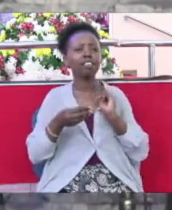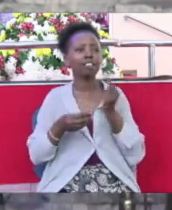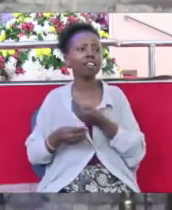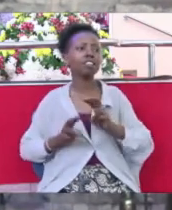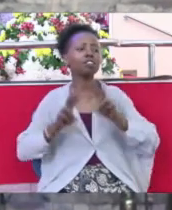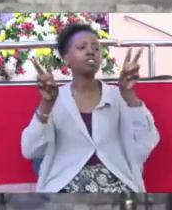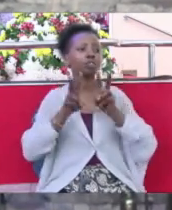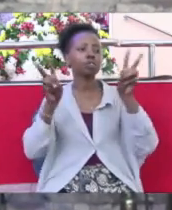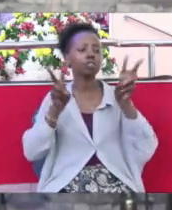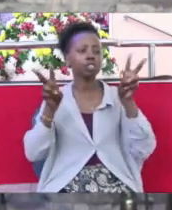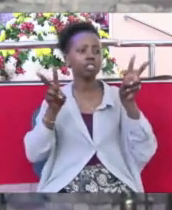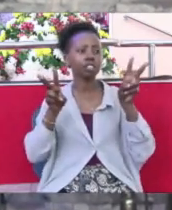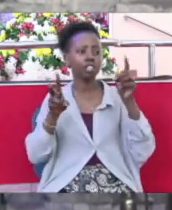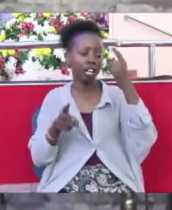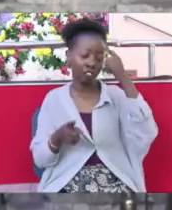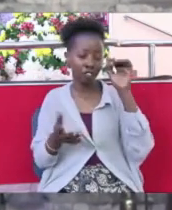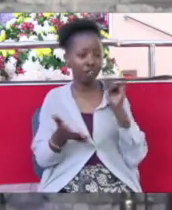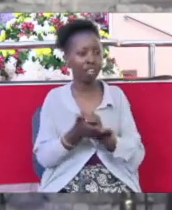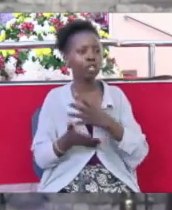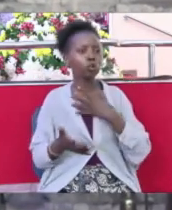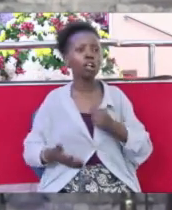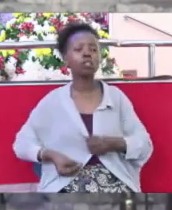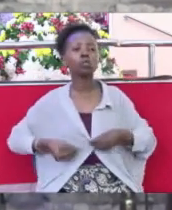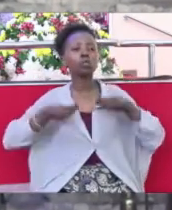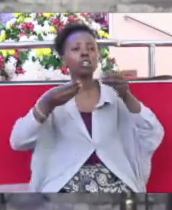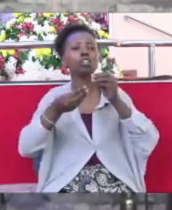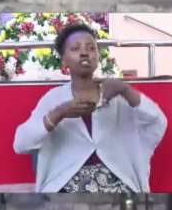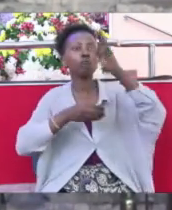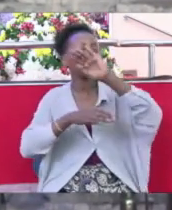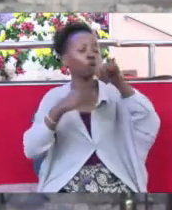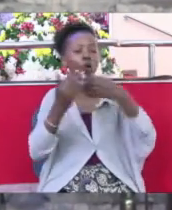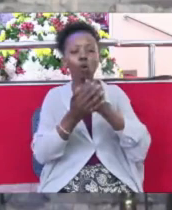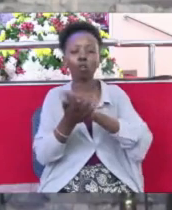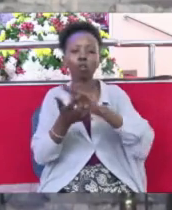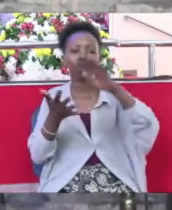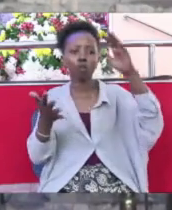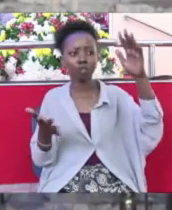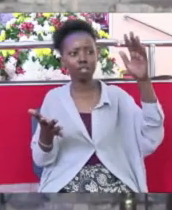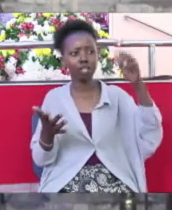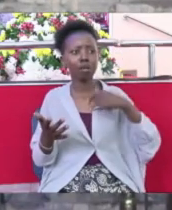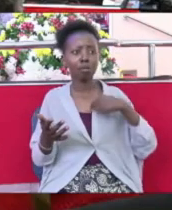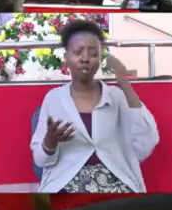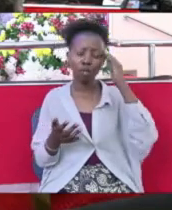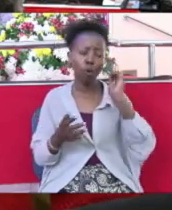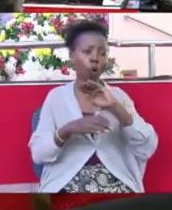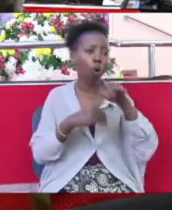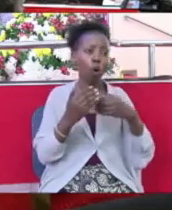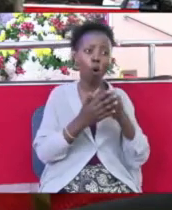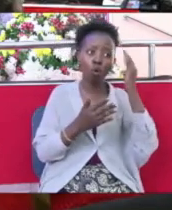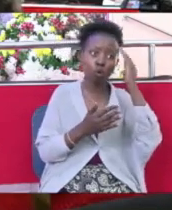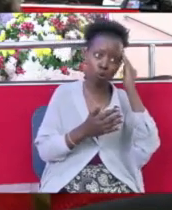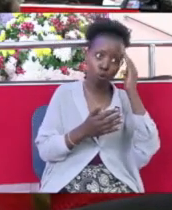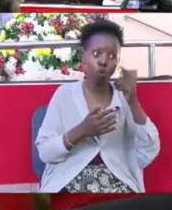And for that we want to give God all the glory. I believe that we can all attest that it's the Lord who has brought us this